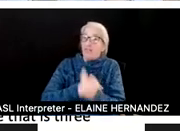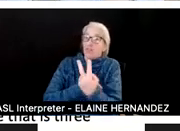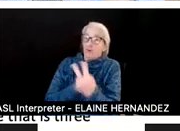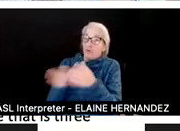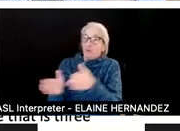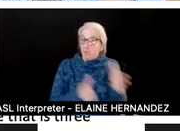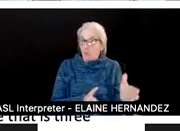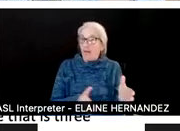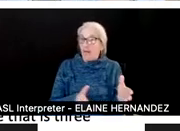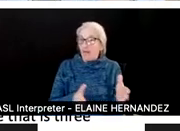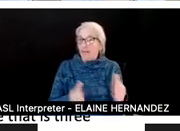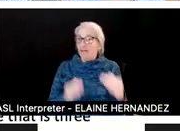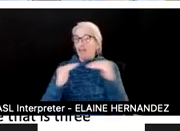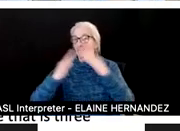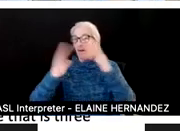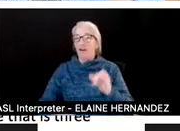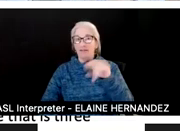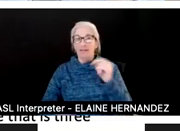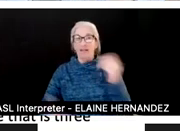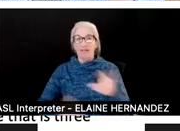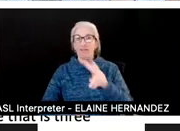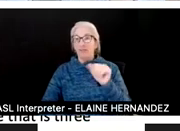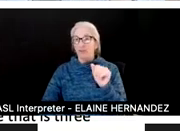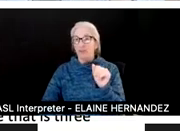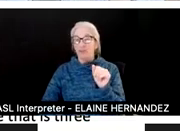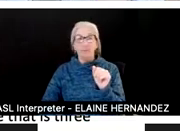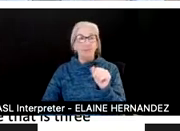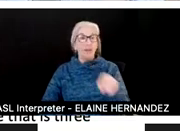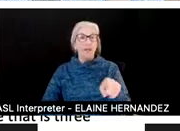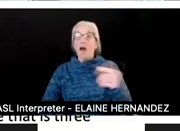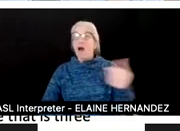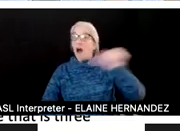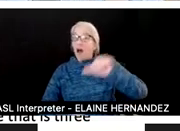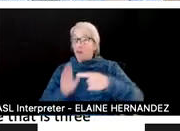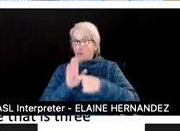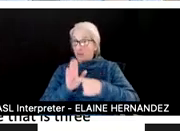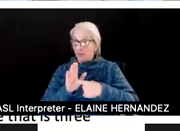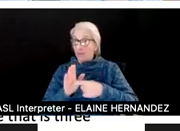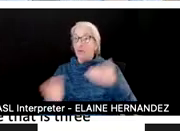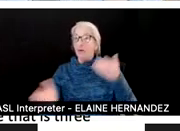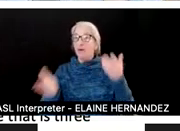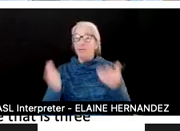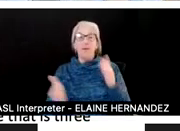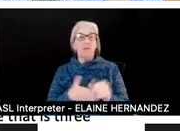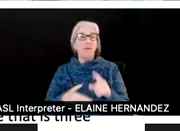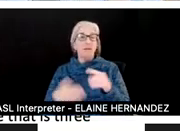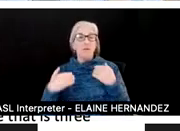Now, the second example is looking at how this might be a disparate impact